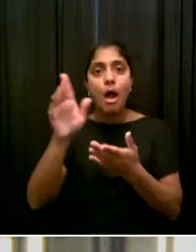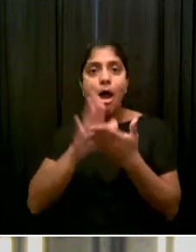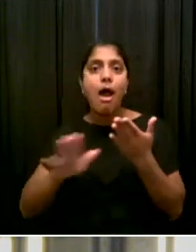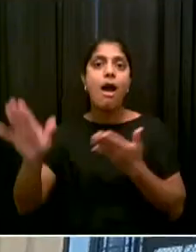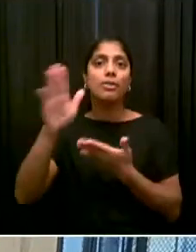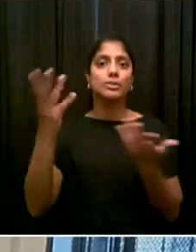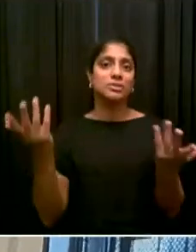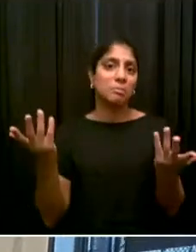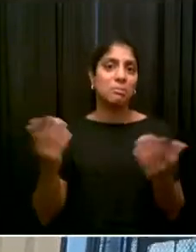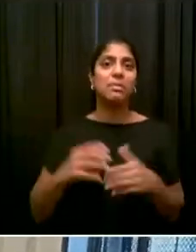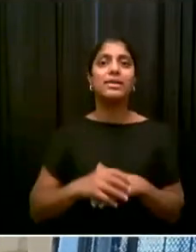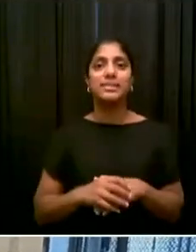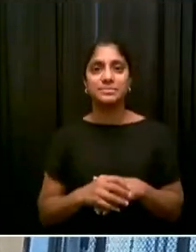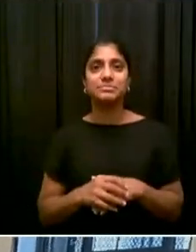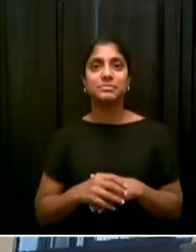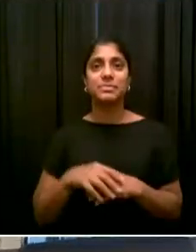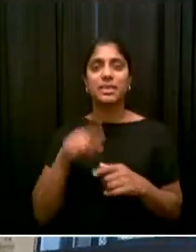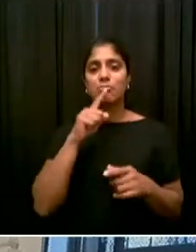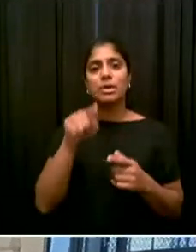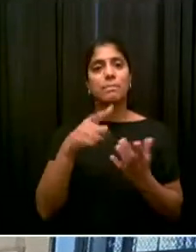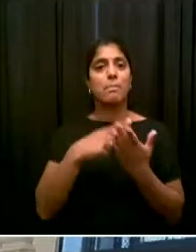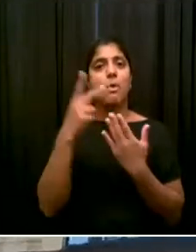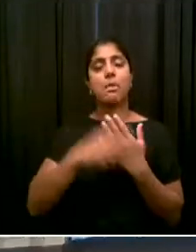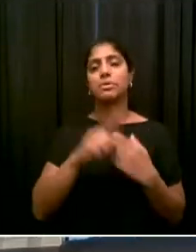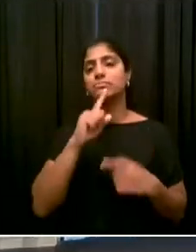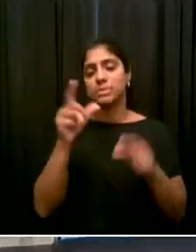cannot wait to see where it goes.